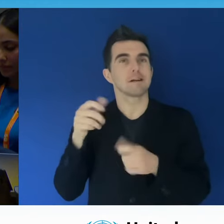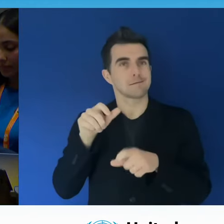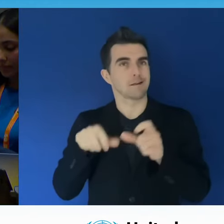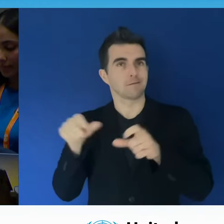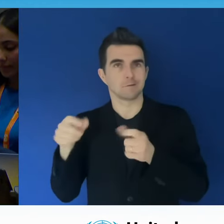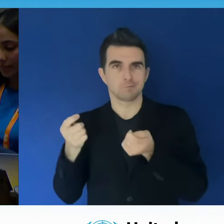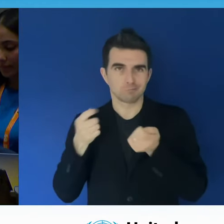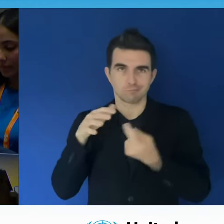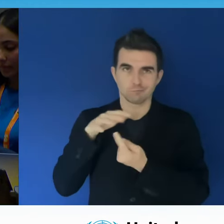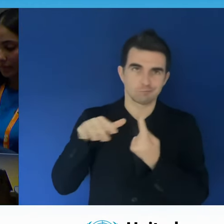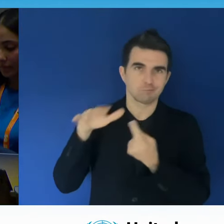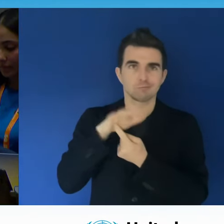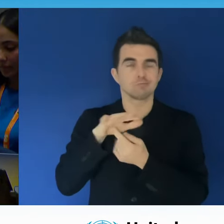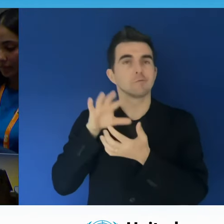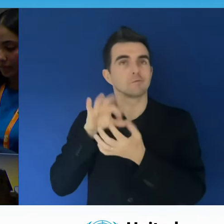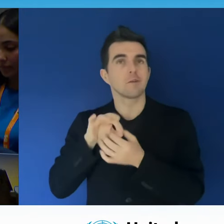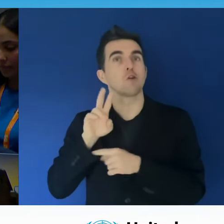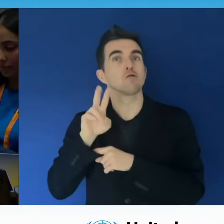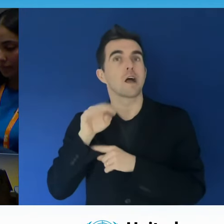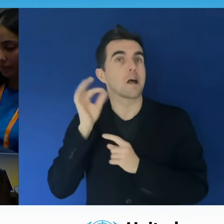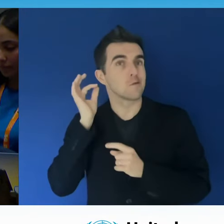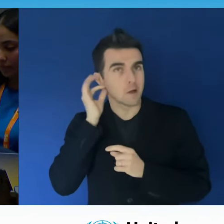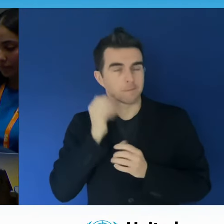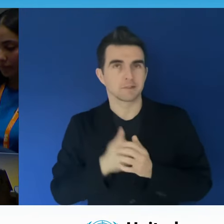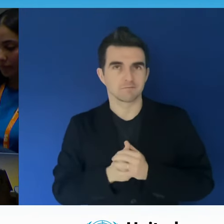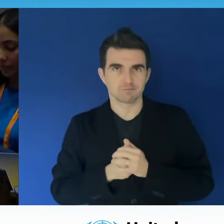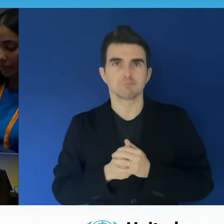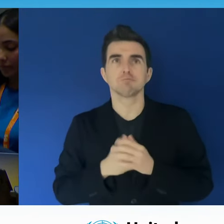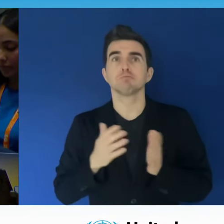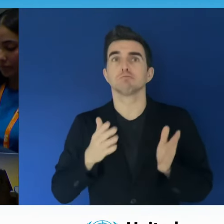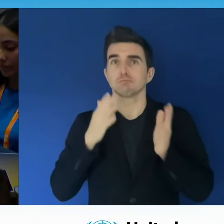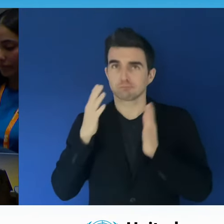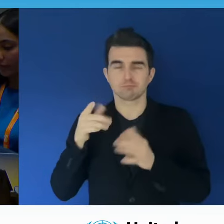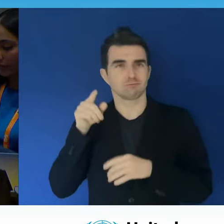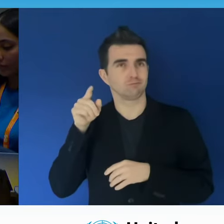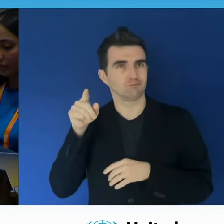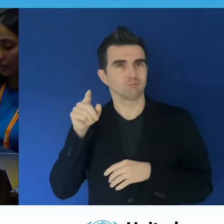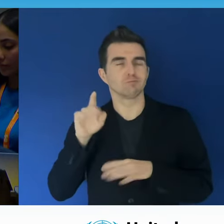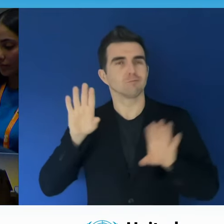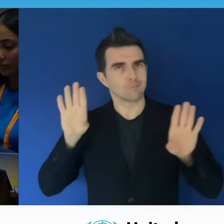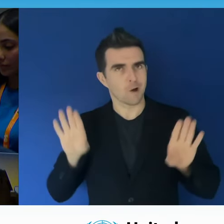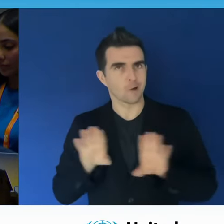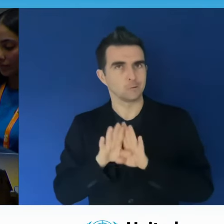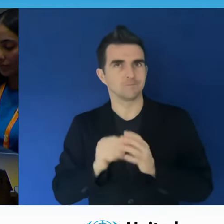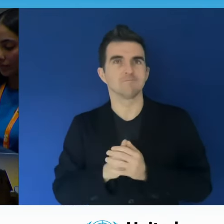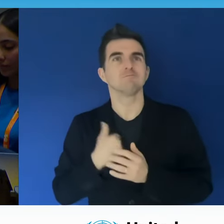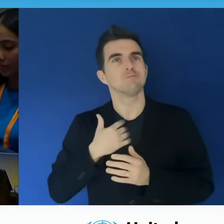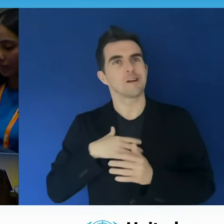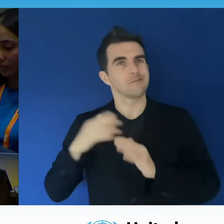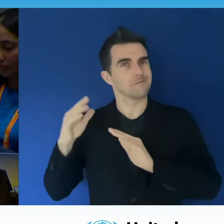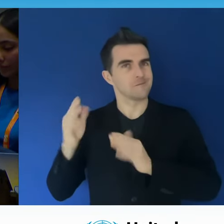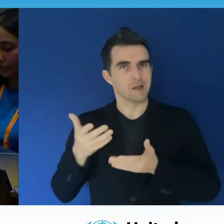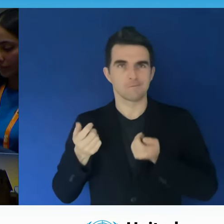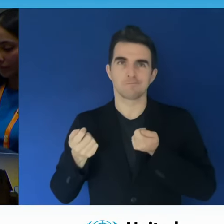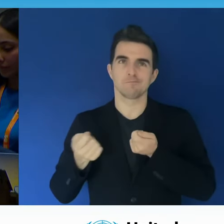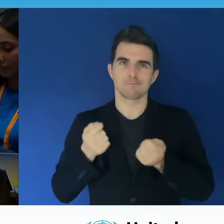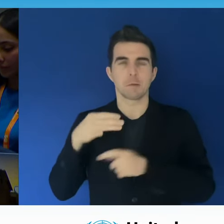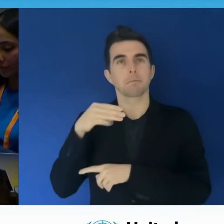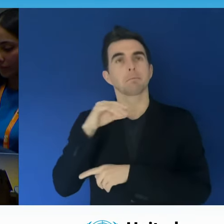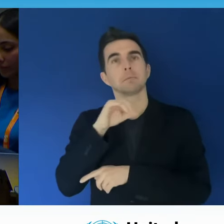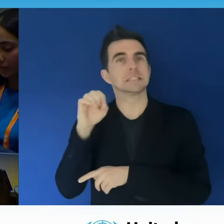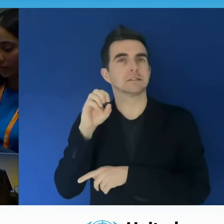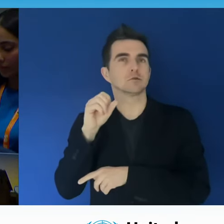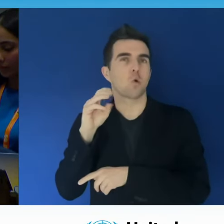like to welcome the moderators, Ms. Sophia Fei-Yachen, a global focal point of the Global